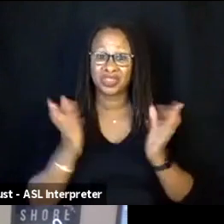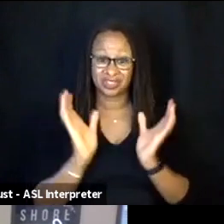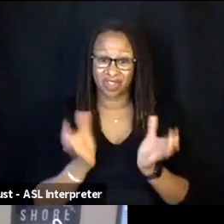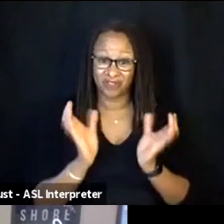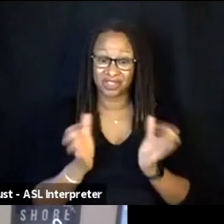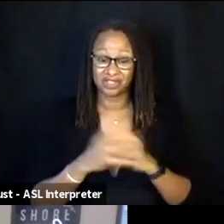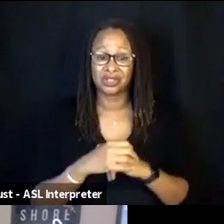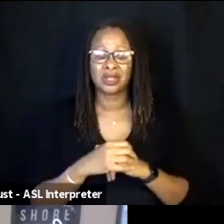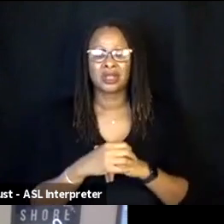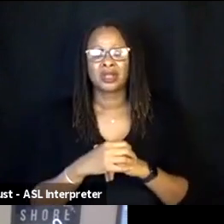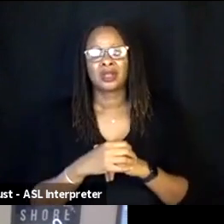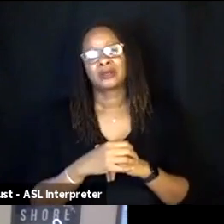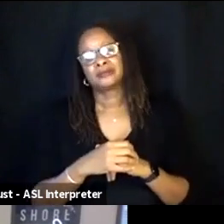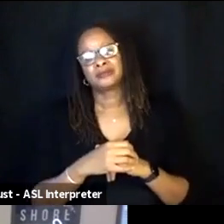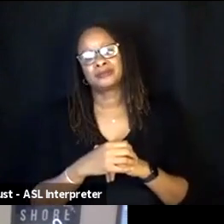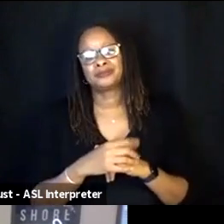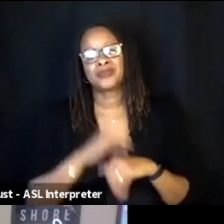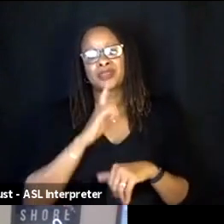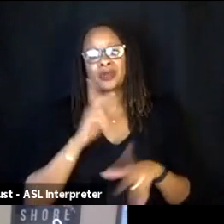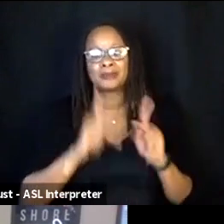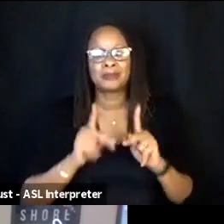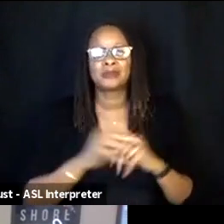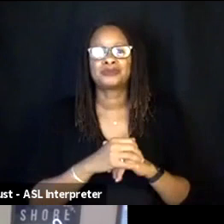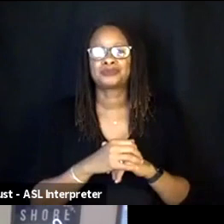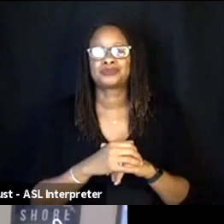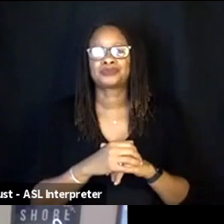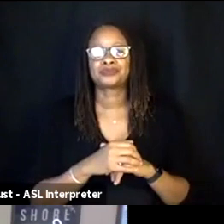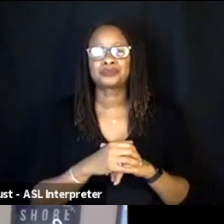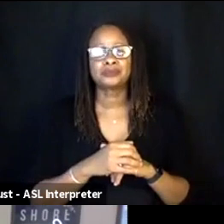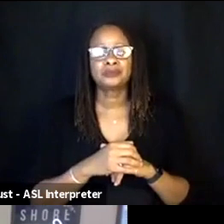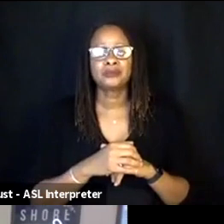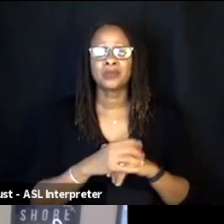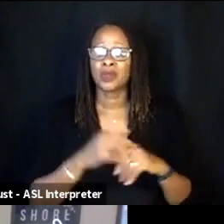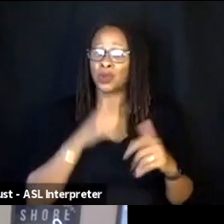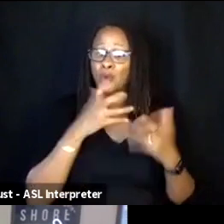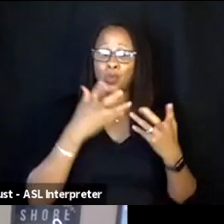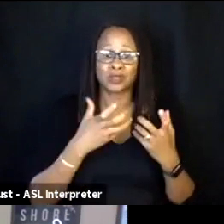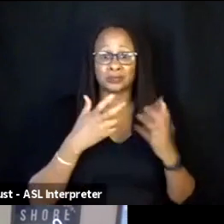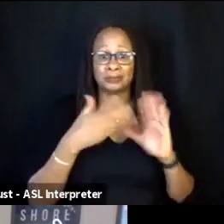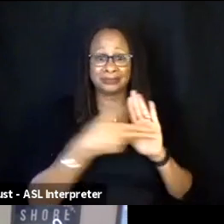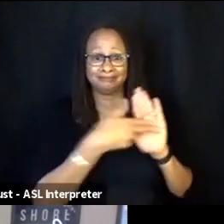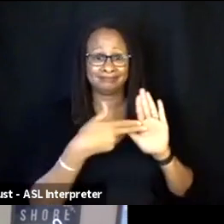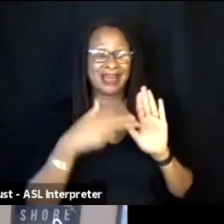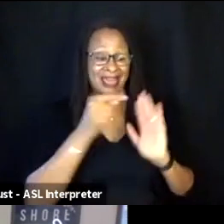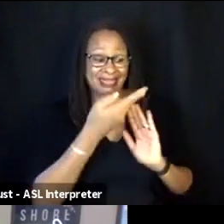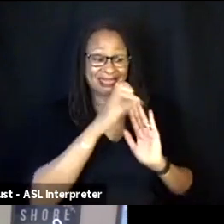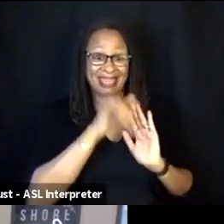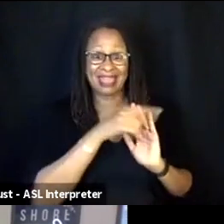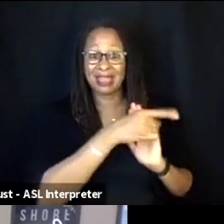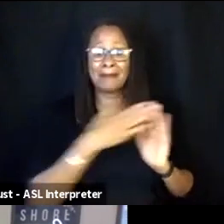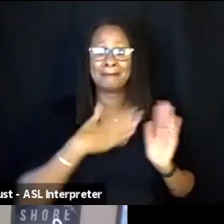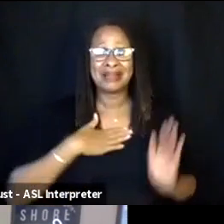conversation. There are people who want to be referred to as they. My